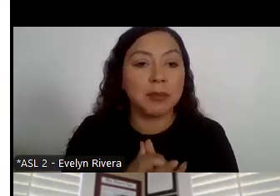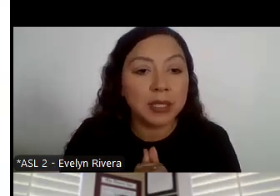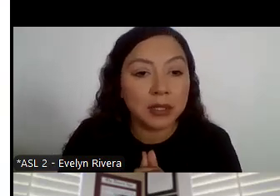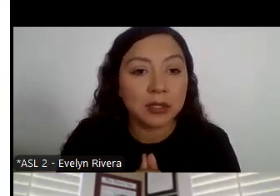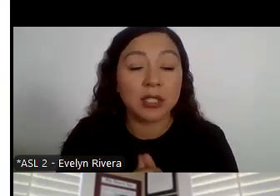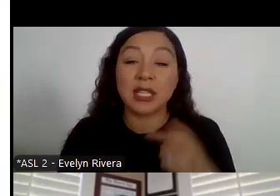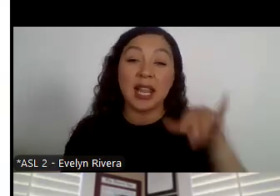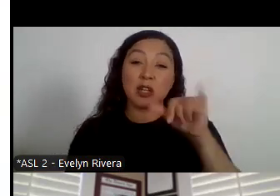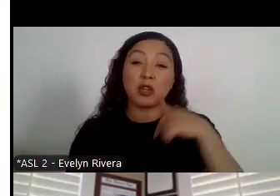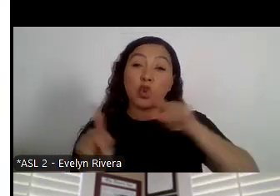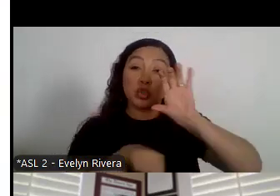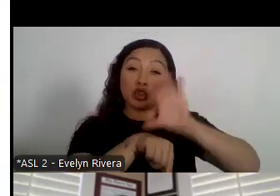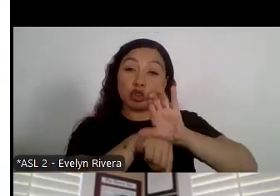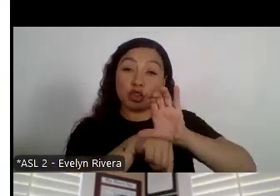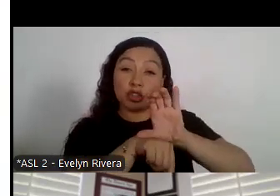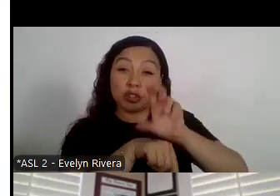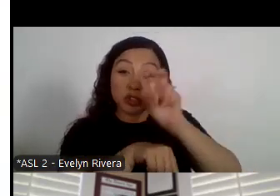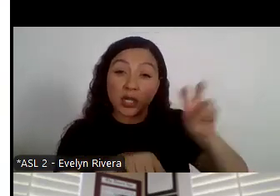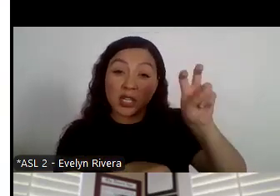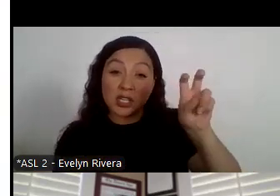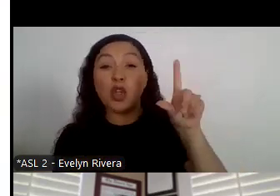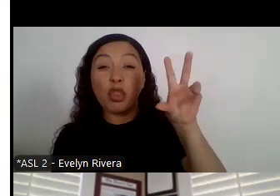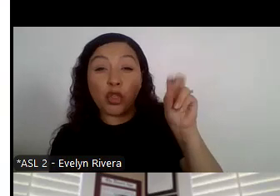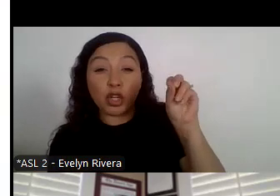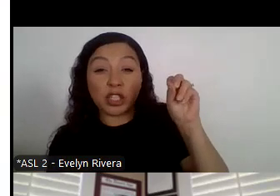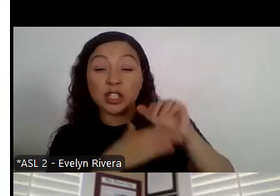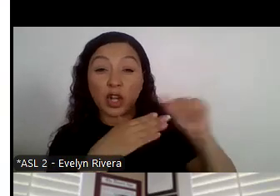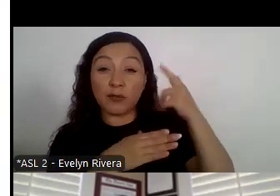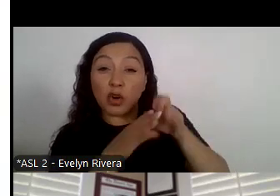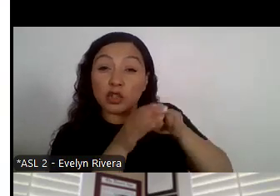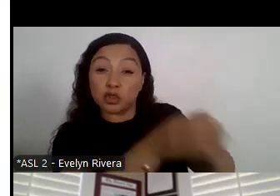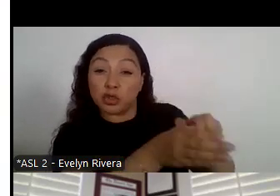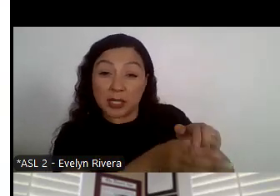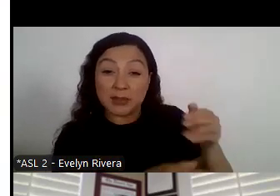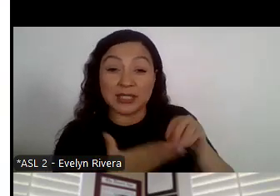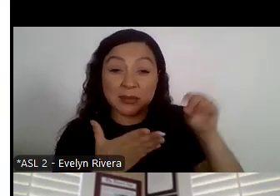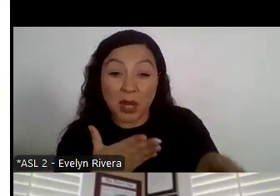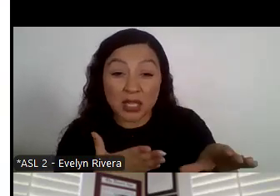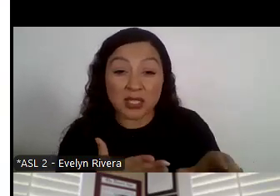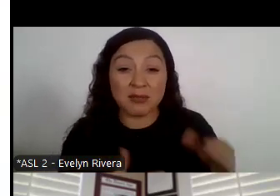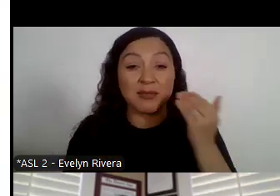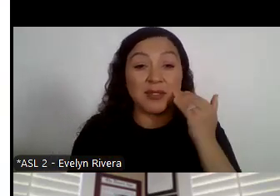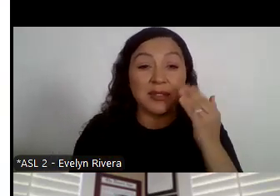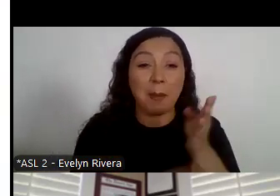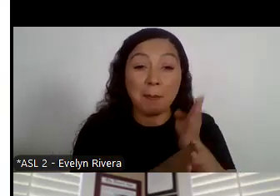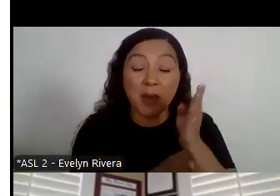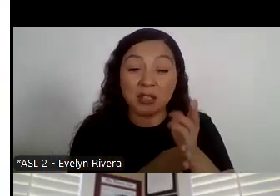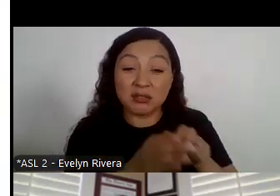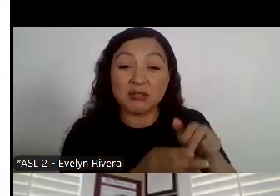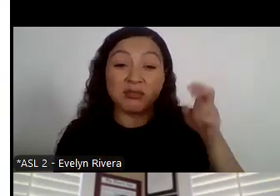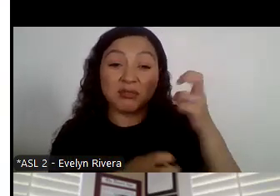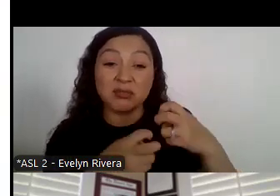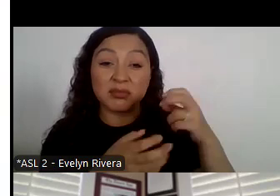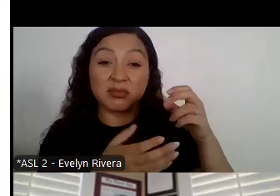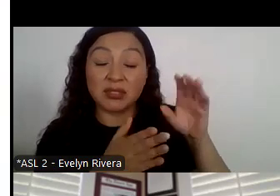is like $30, $60 round trip." Another described shared paratransit routes that loop past your own